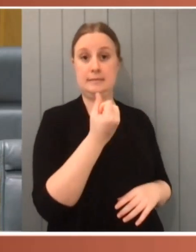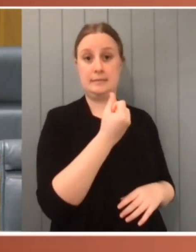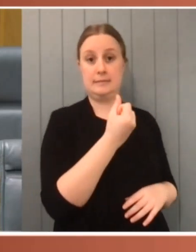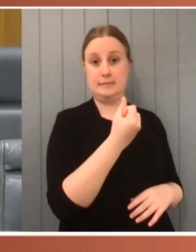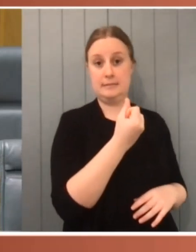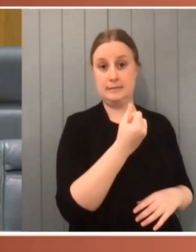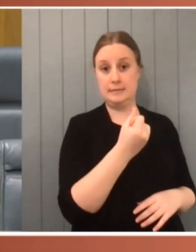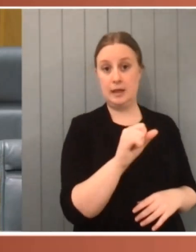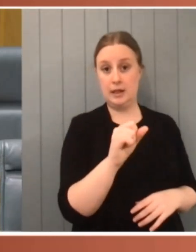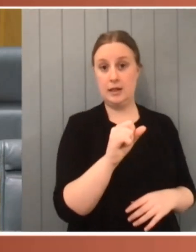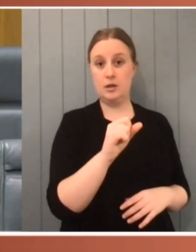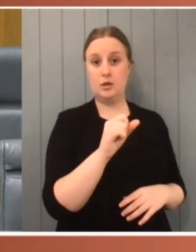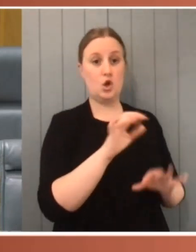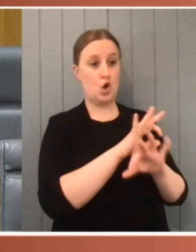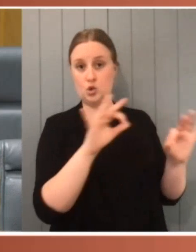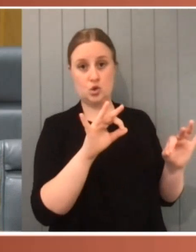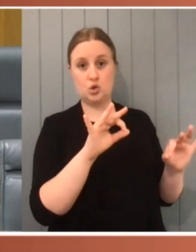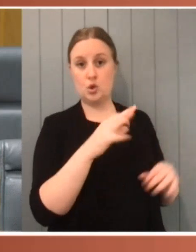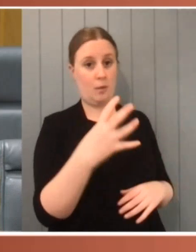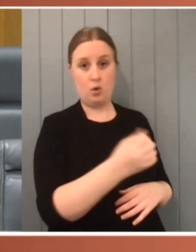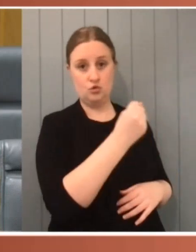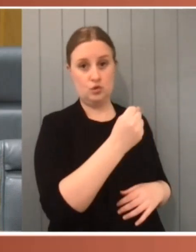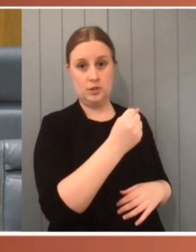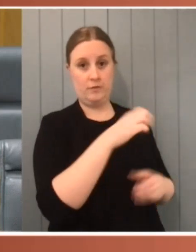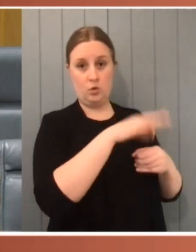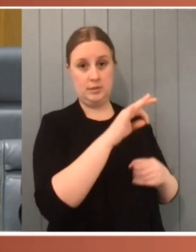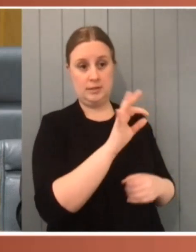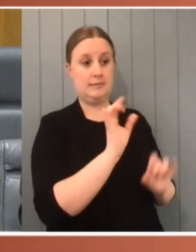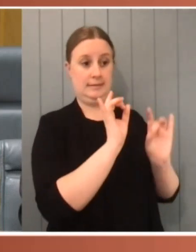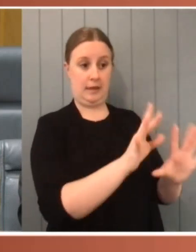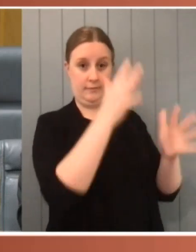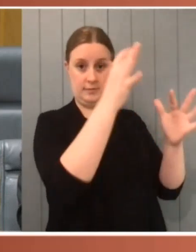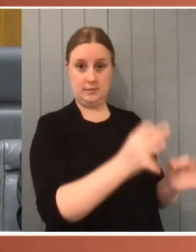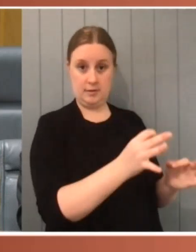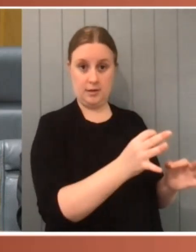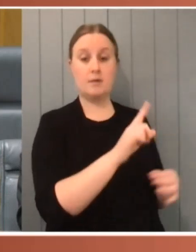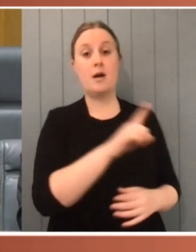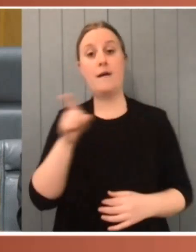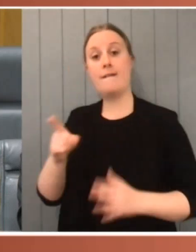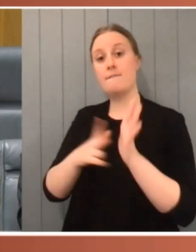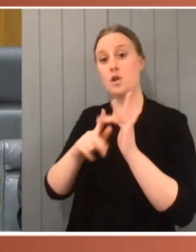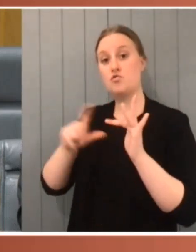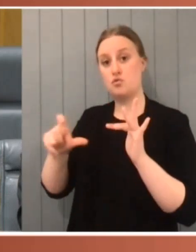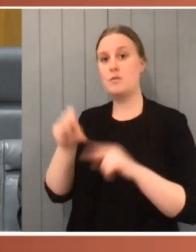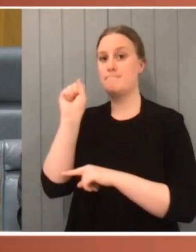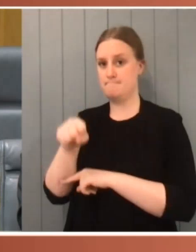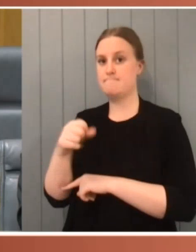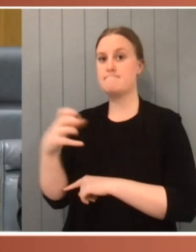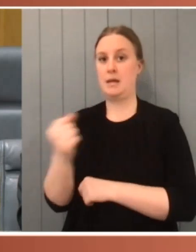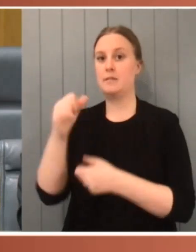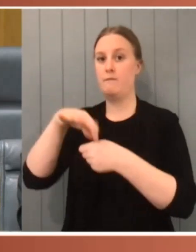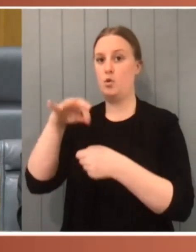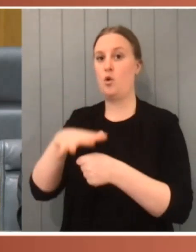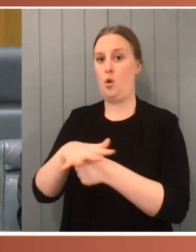from in Victoria, there's compulsion. So it does vary. And what you saw